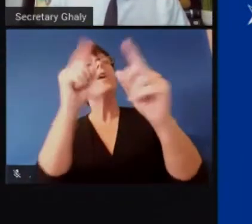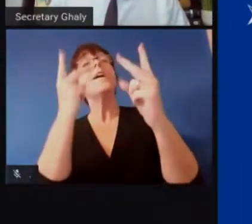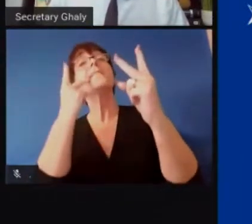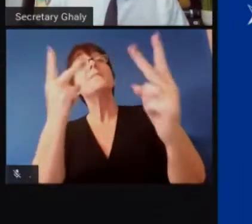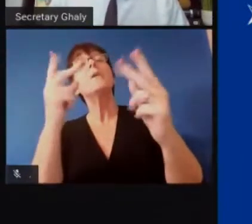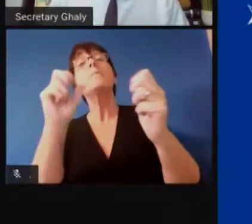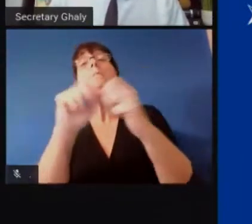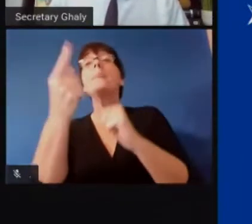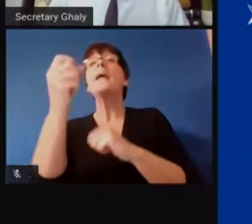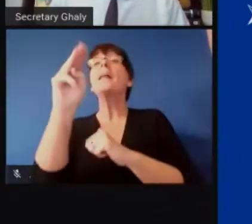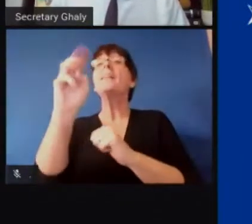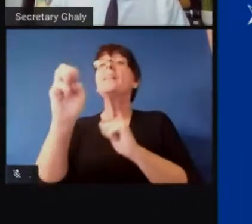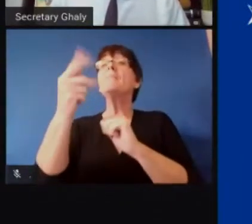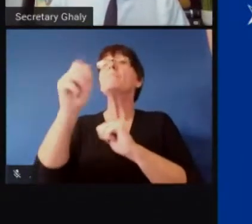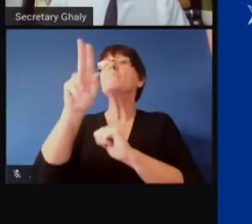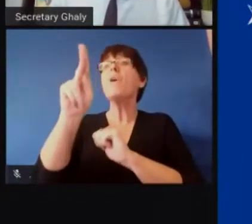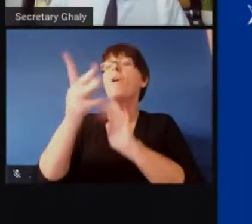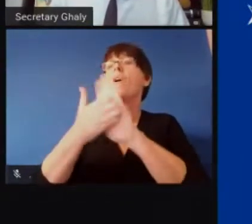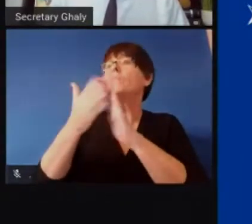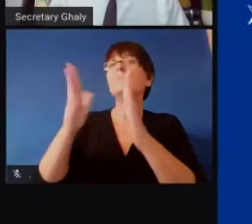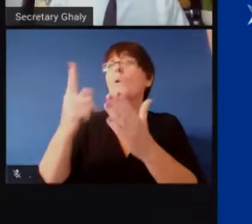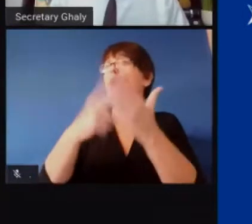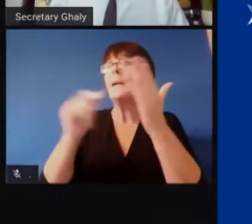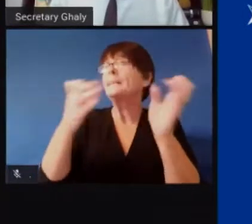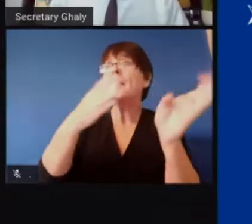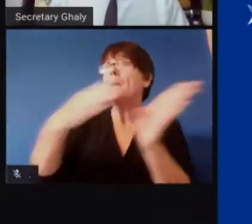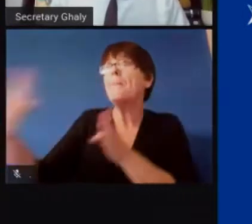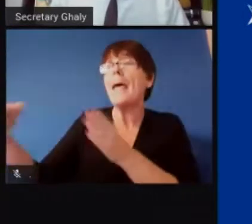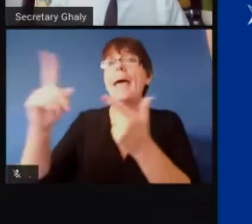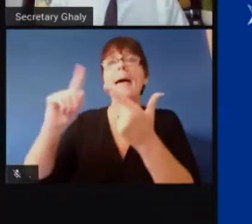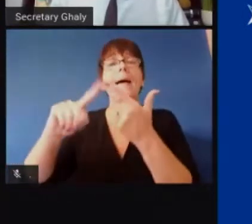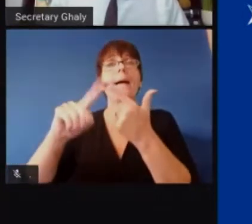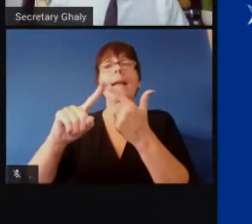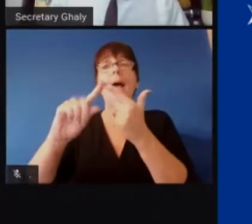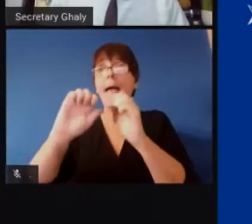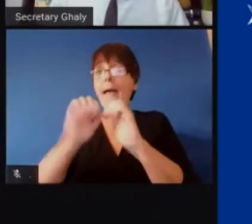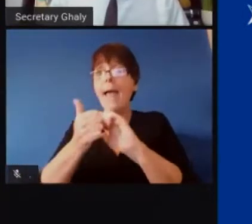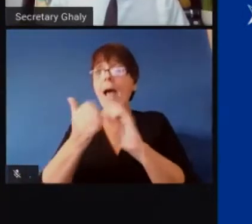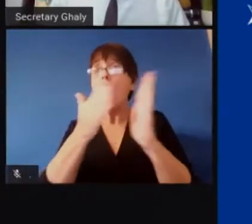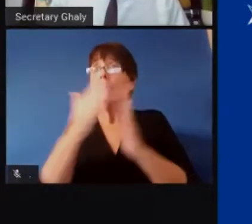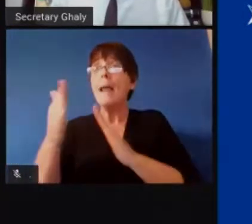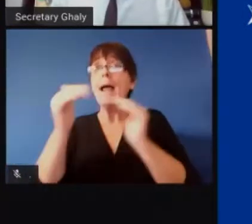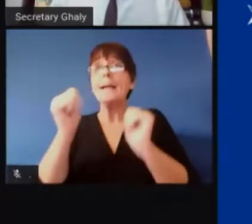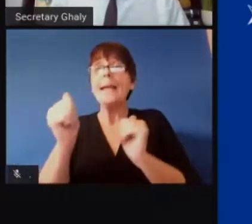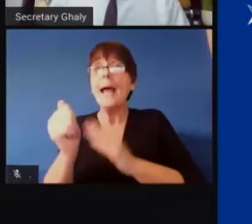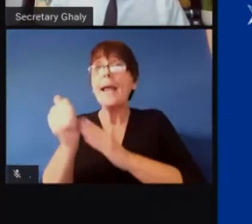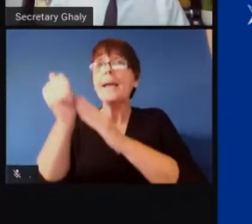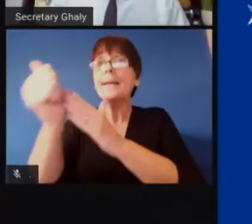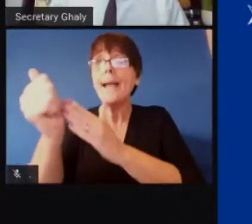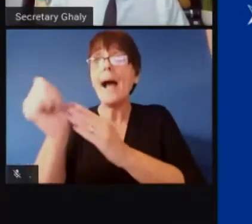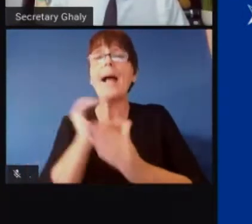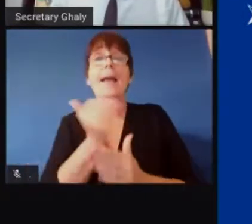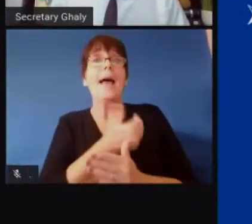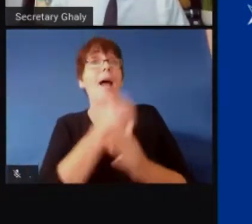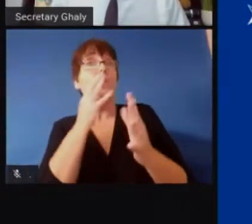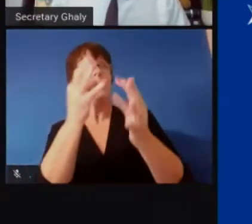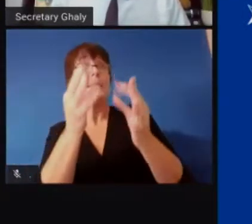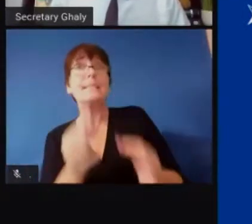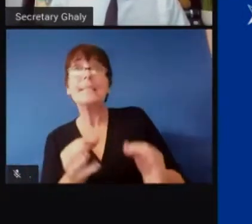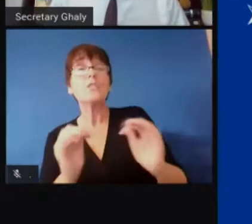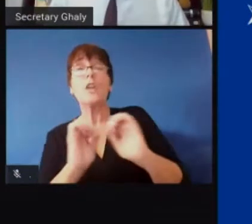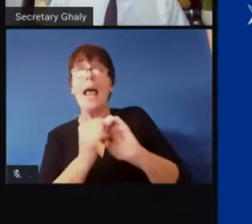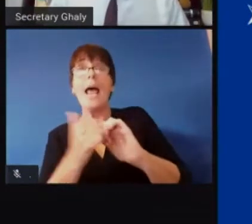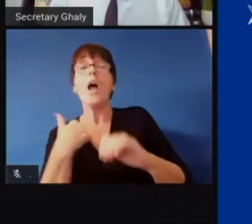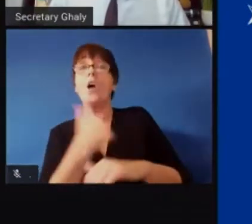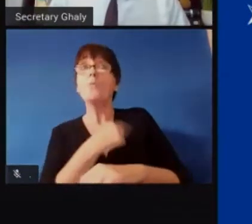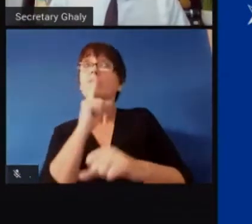park operators to understand what the plans were, how those plans might guide our own decision making, and how we are